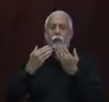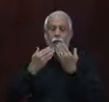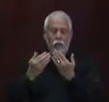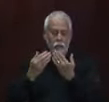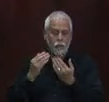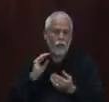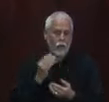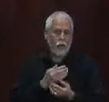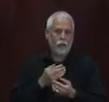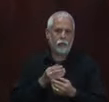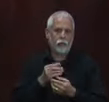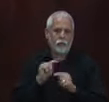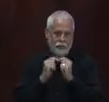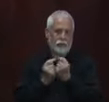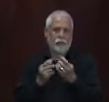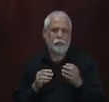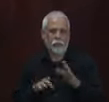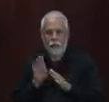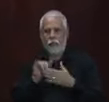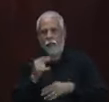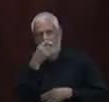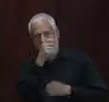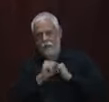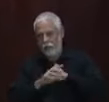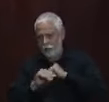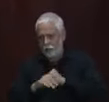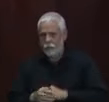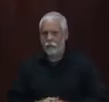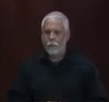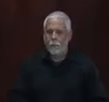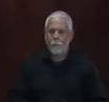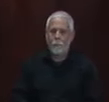our comms team for putting that together.